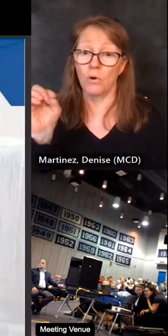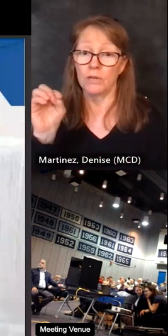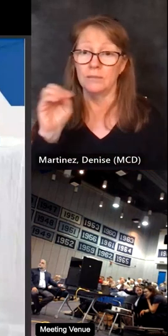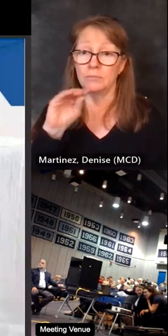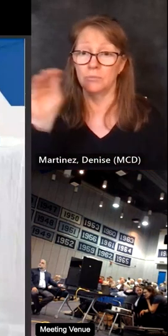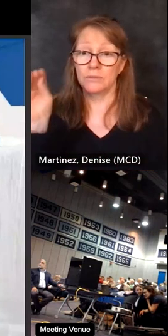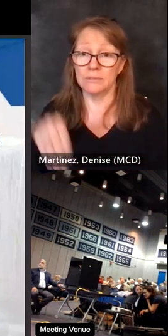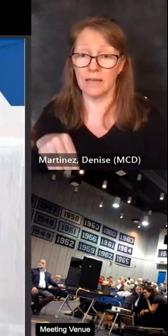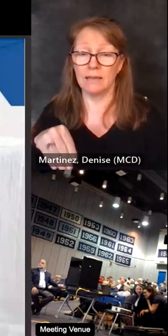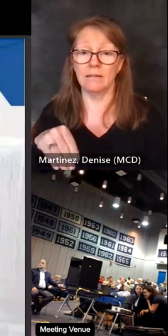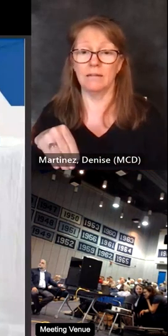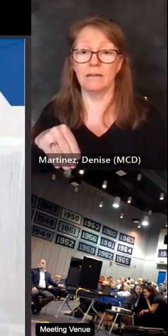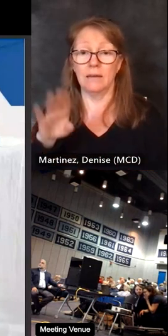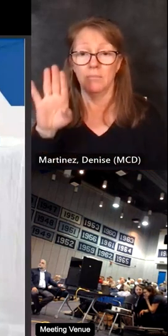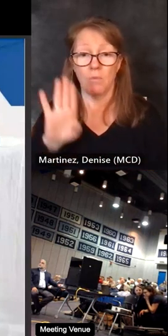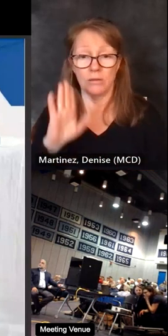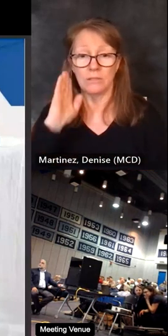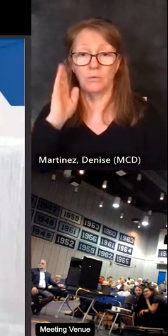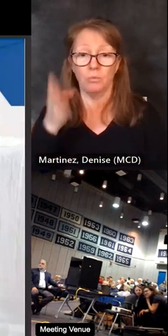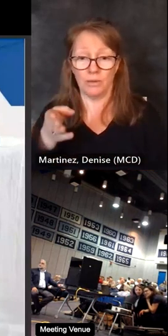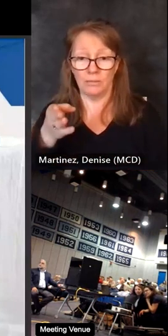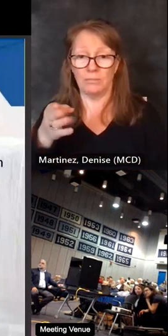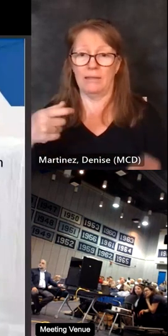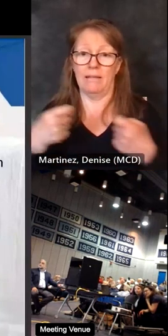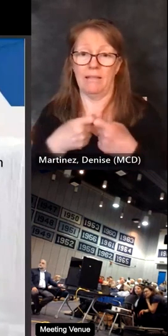the bus service in a number of Boston neighborhoods.